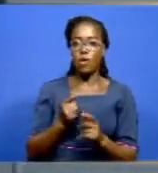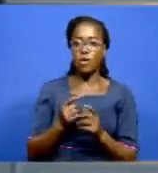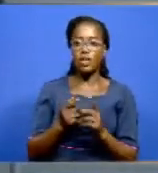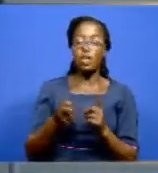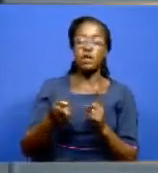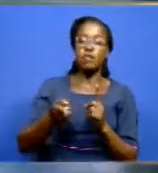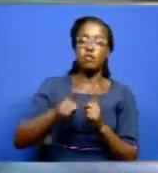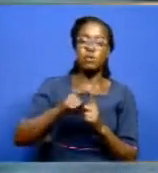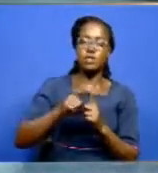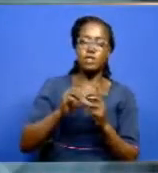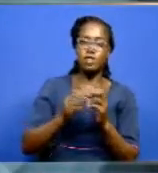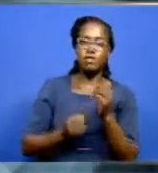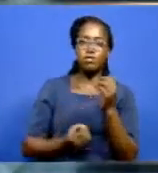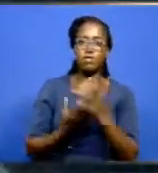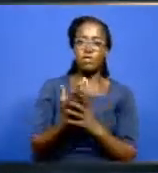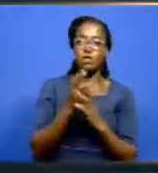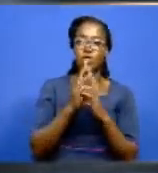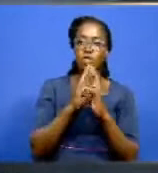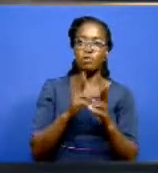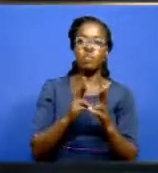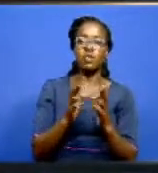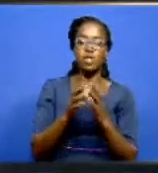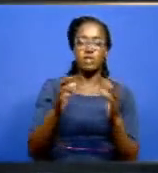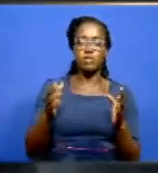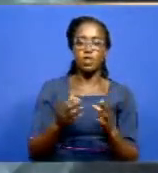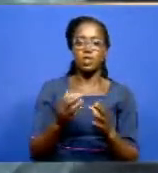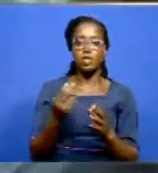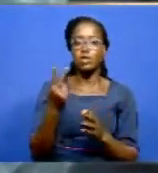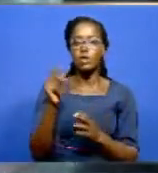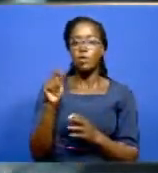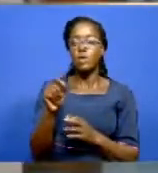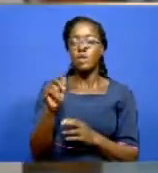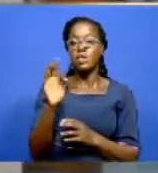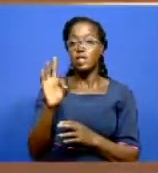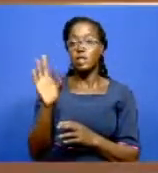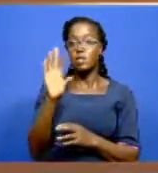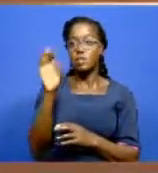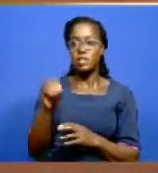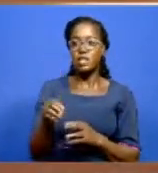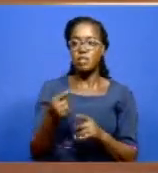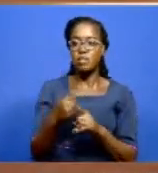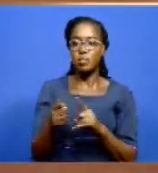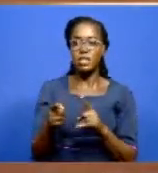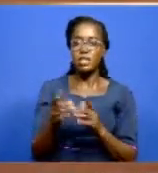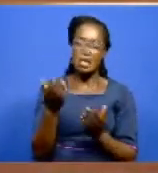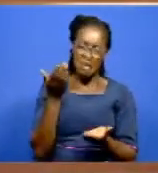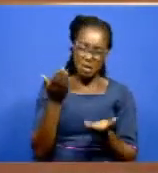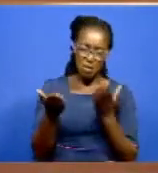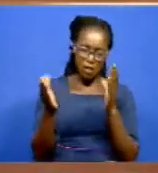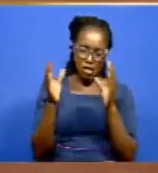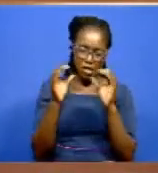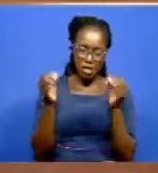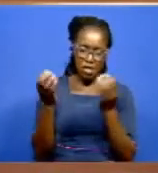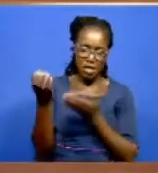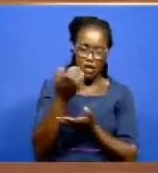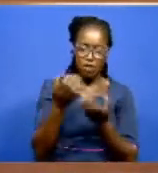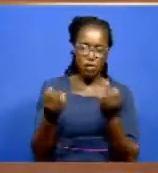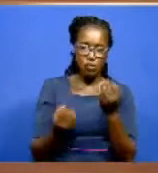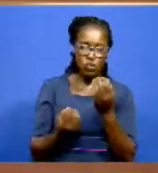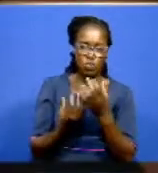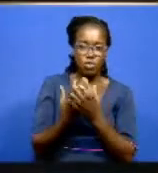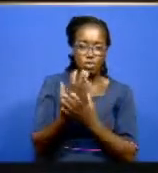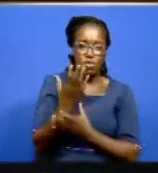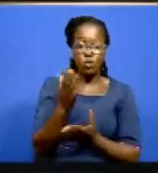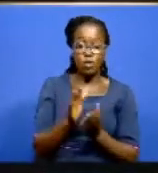positive growth, with an expansion of 2.3%. However, there are still imbalances in the economic recovery and